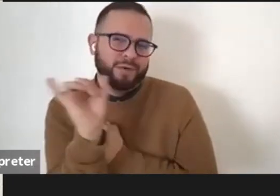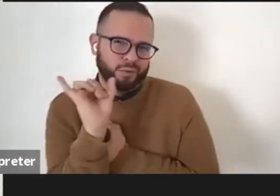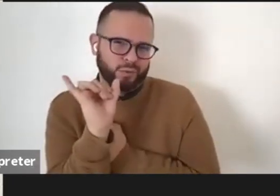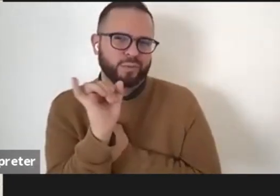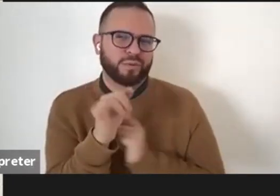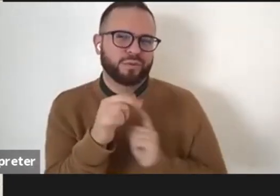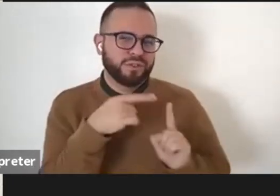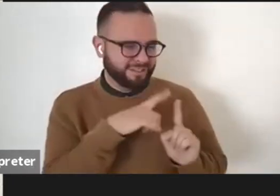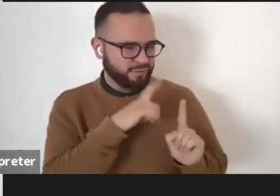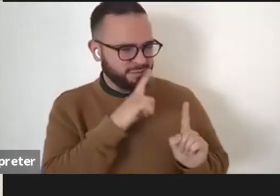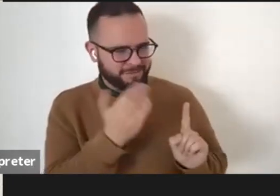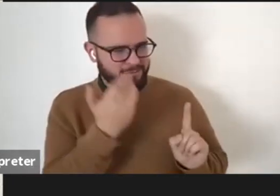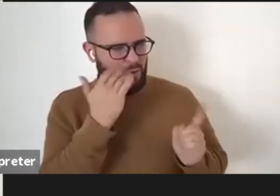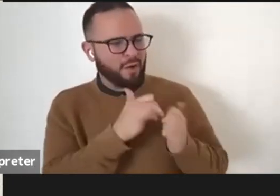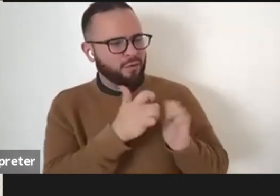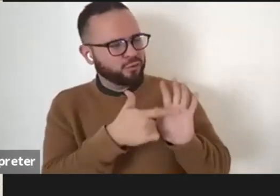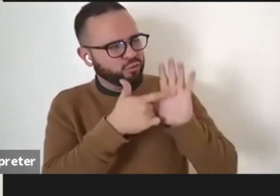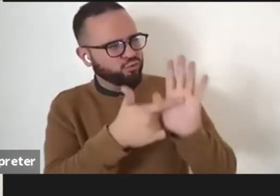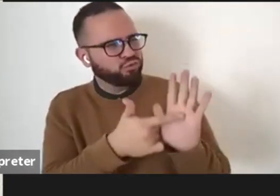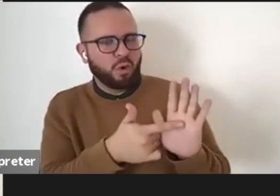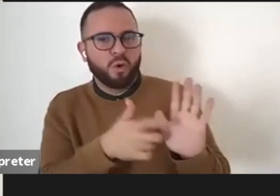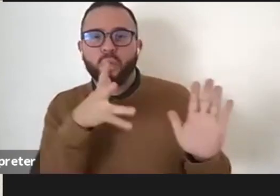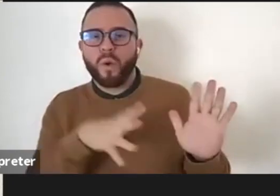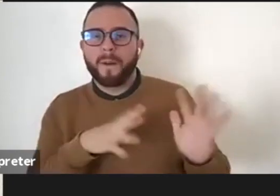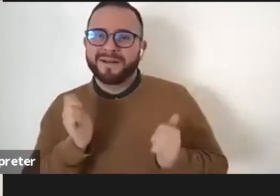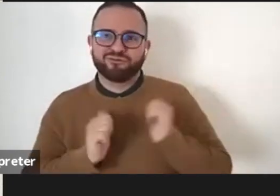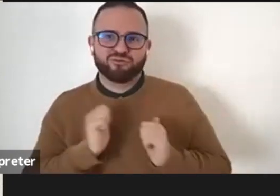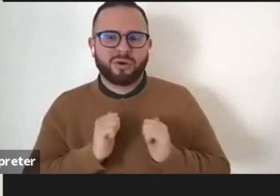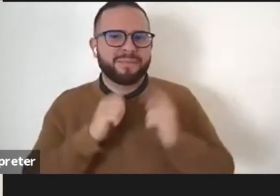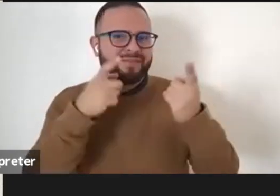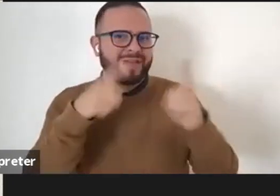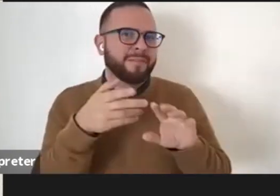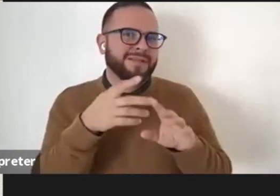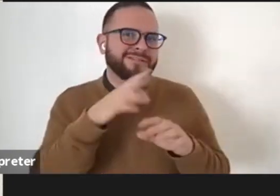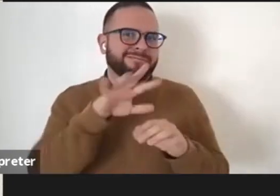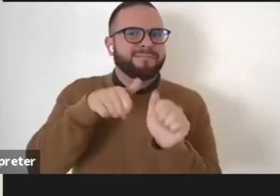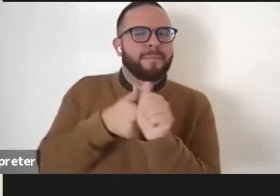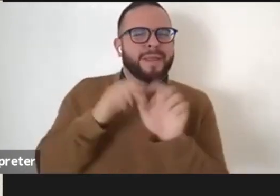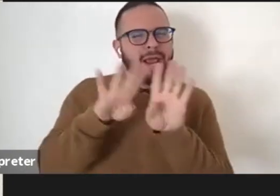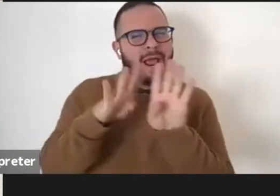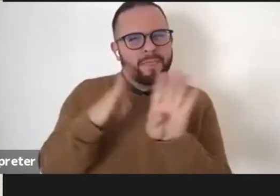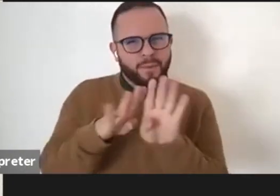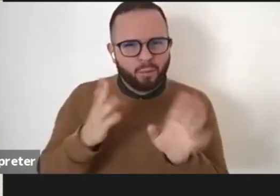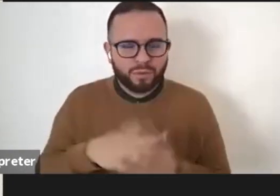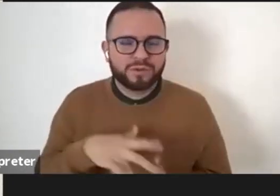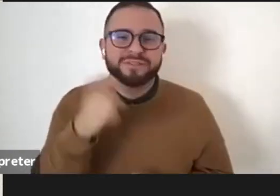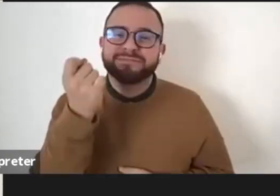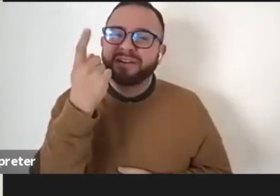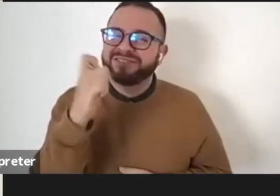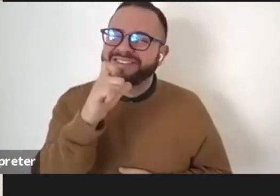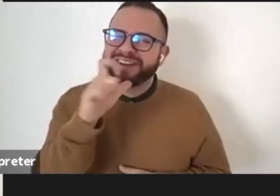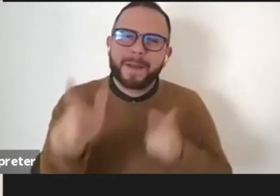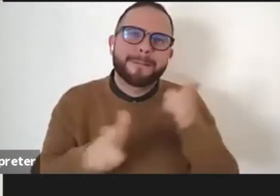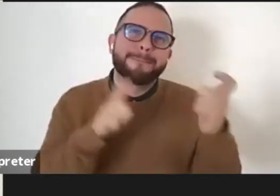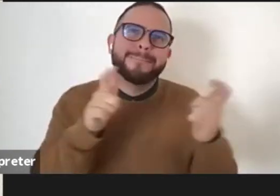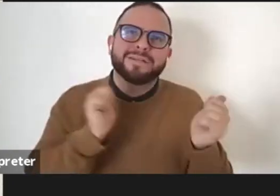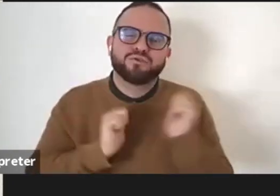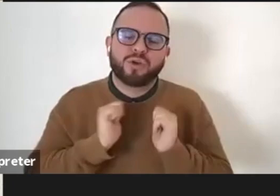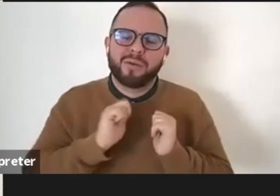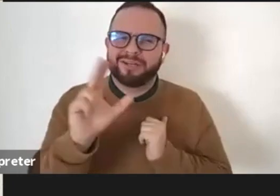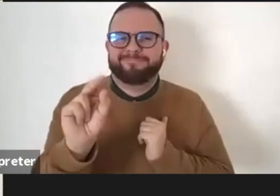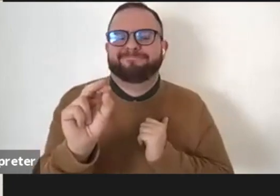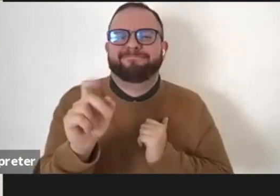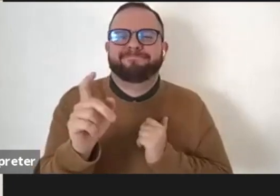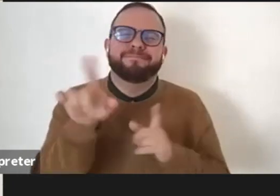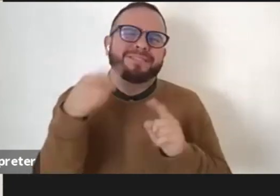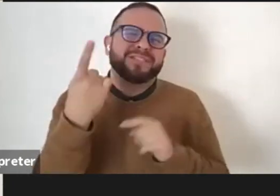the drama of women that goes behind the doors, but it's not big drama. It's just a very regular